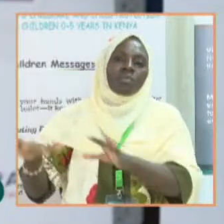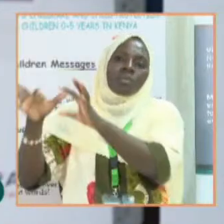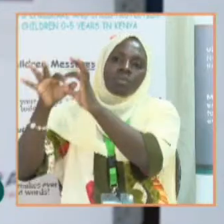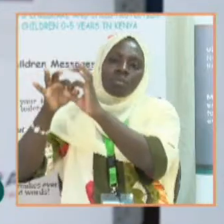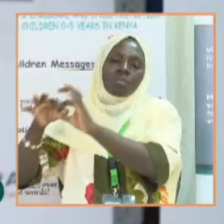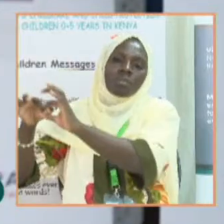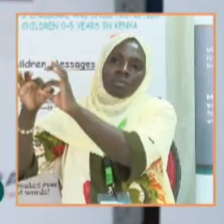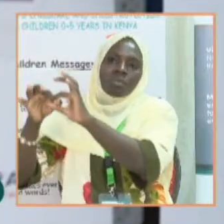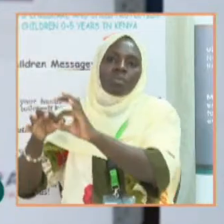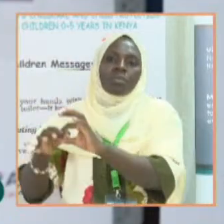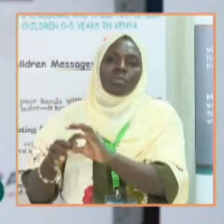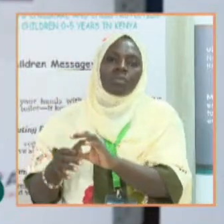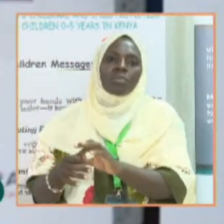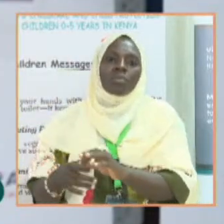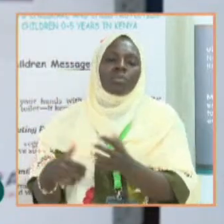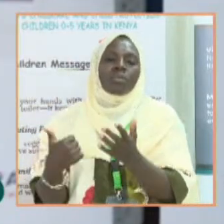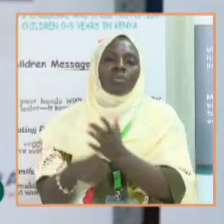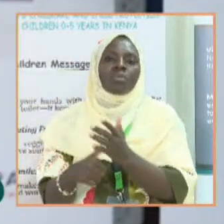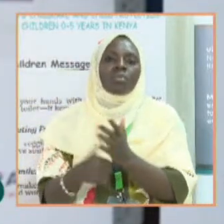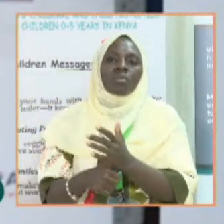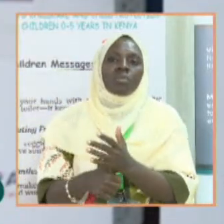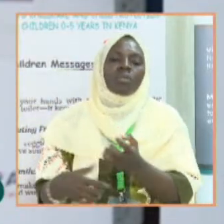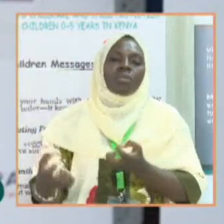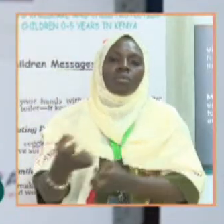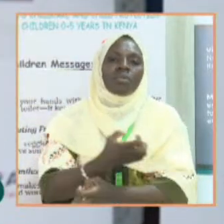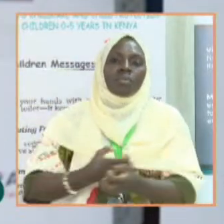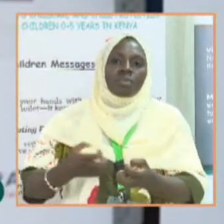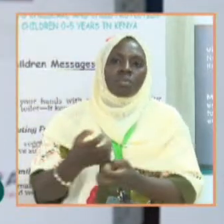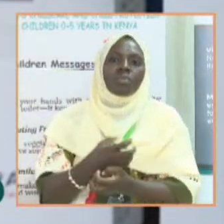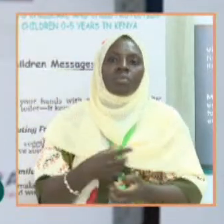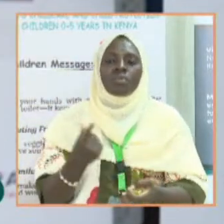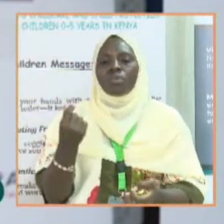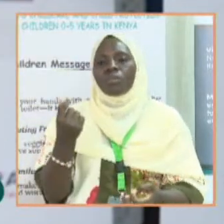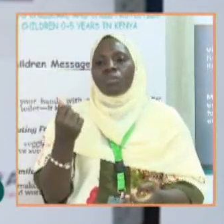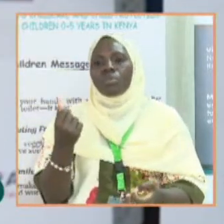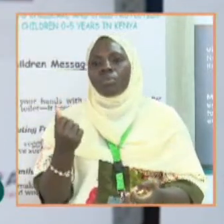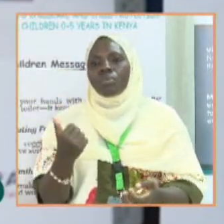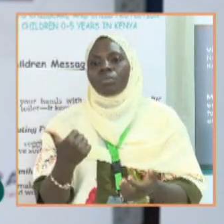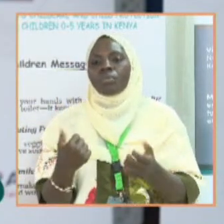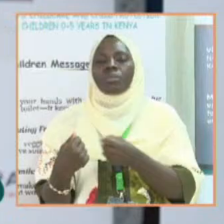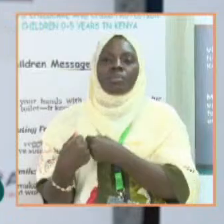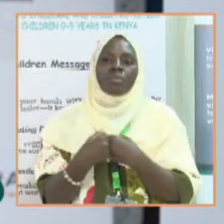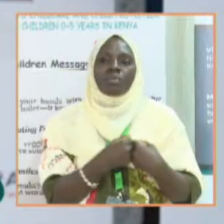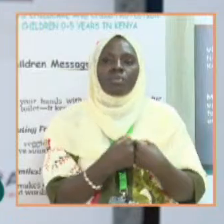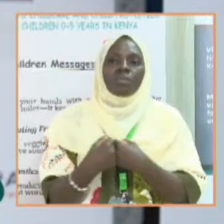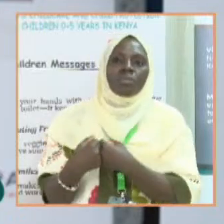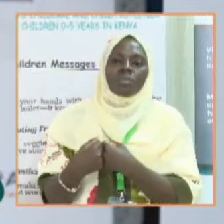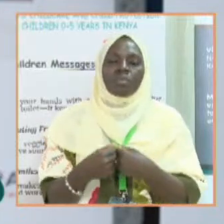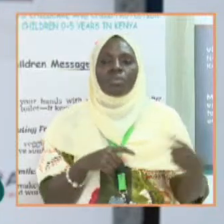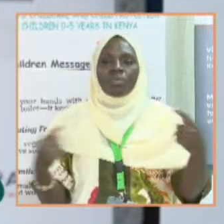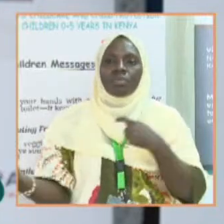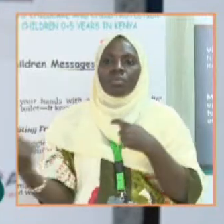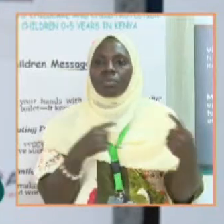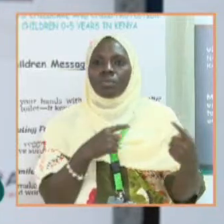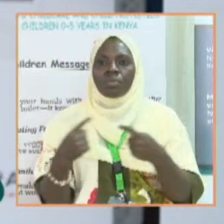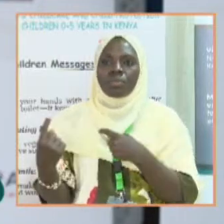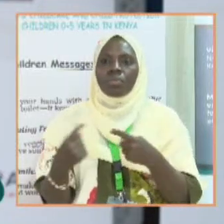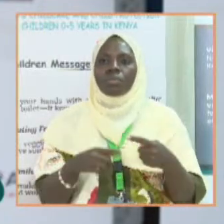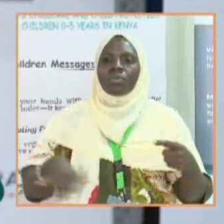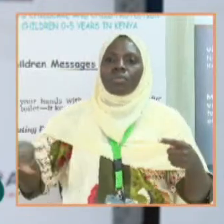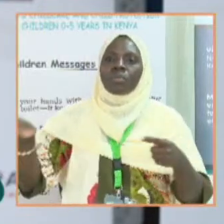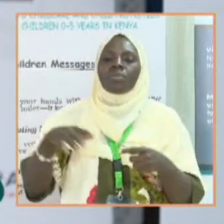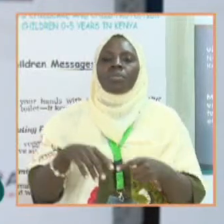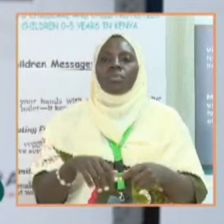in economic angle, we had funding limitation, competing priorities, especially in marginalized